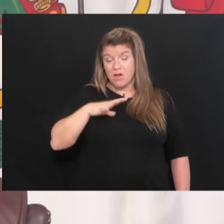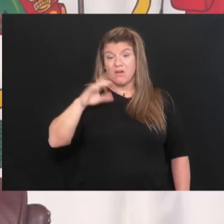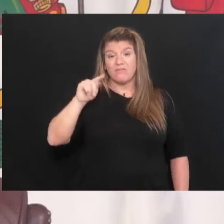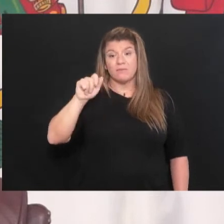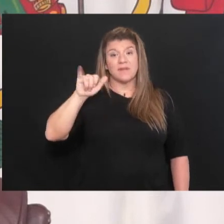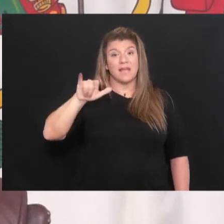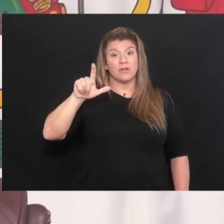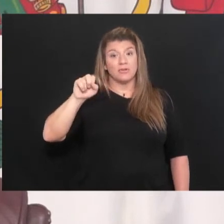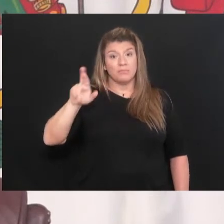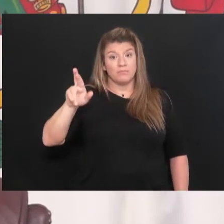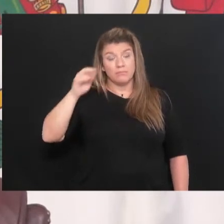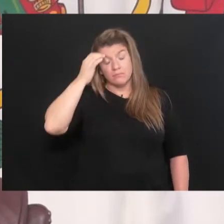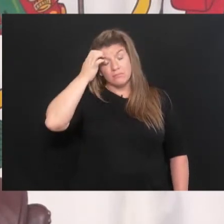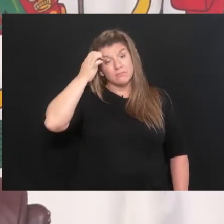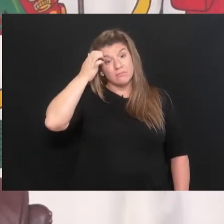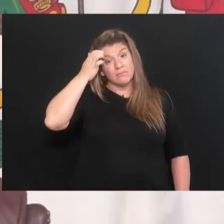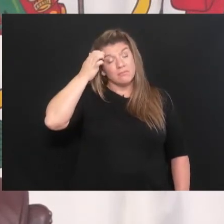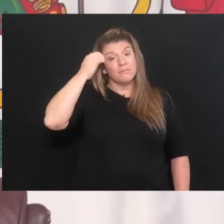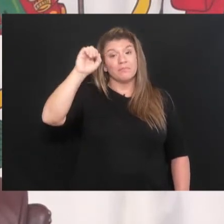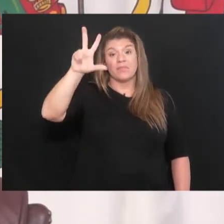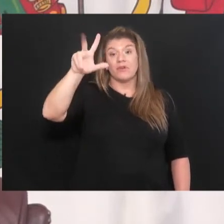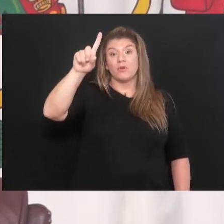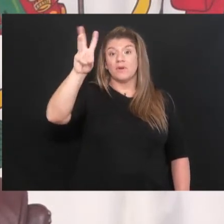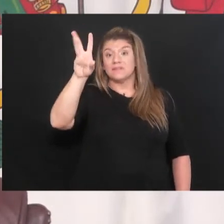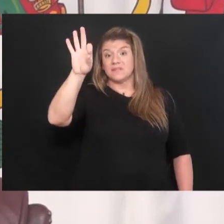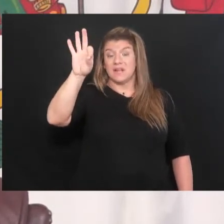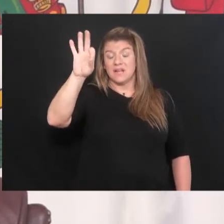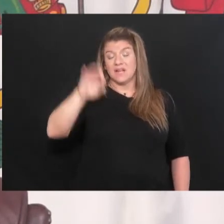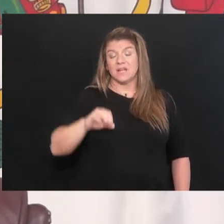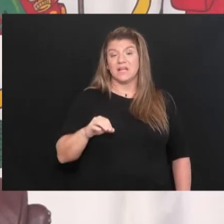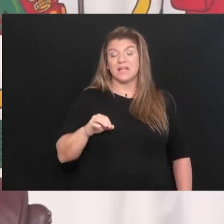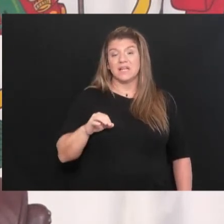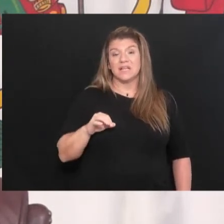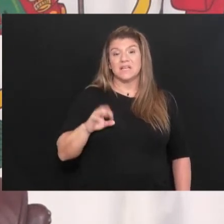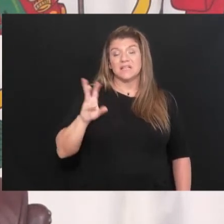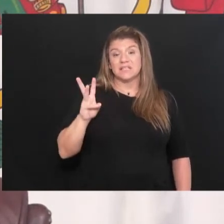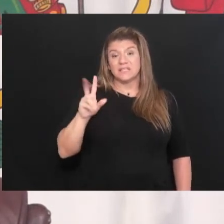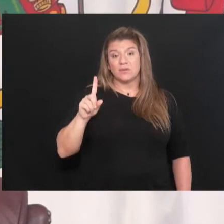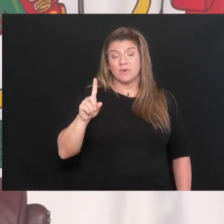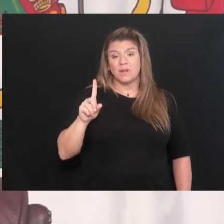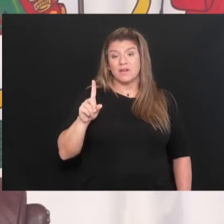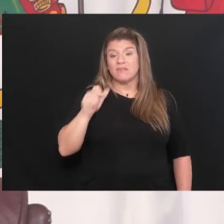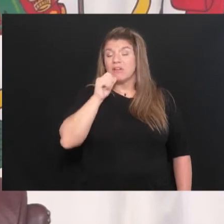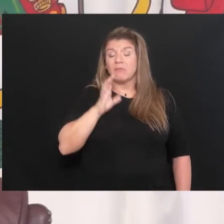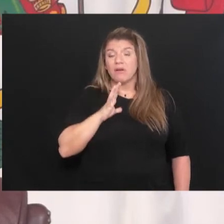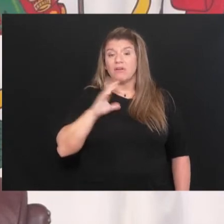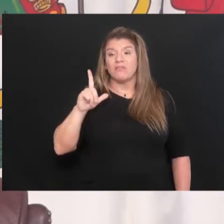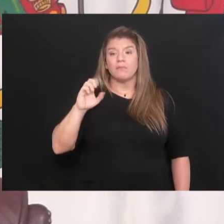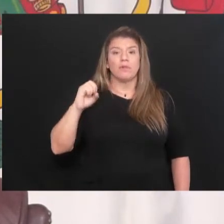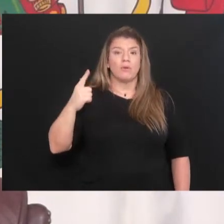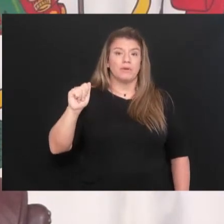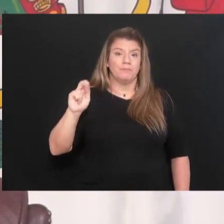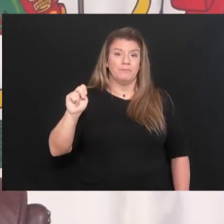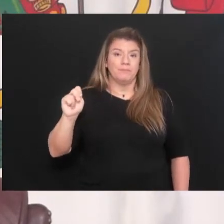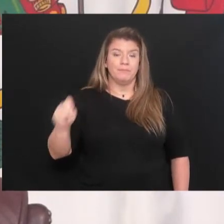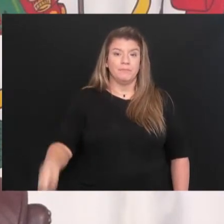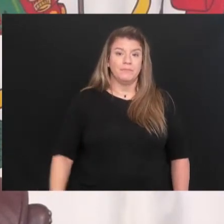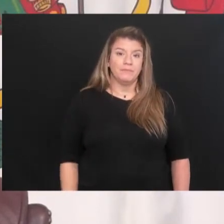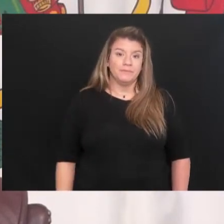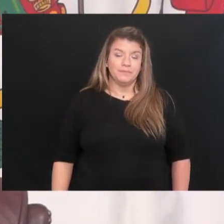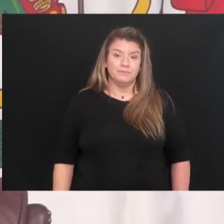Taylor County. And our 3,169th death in West Virginia is a 61-year-old female from Logan County.